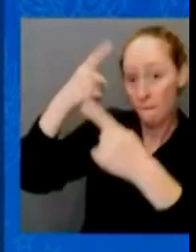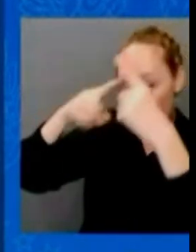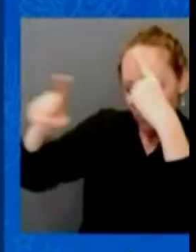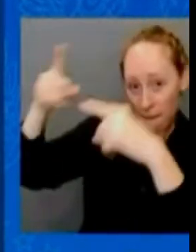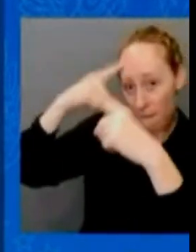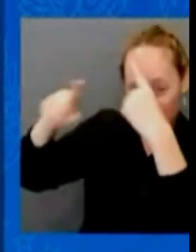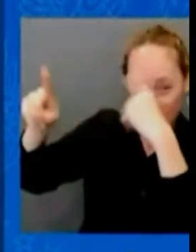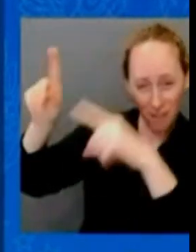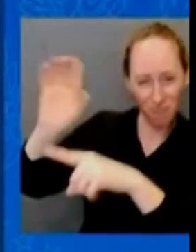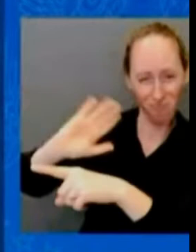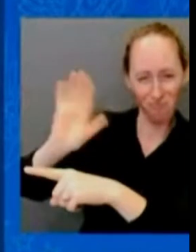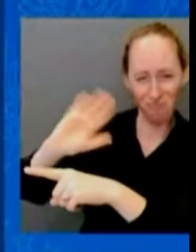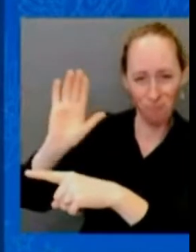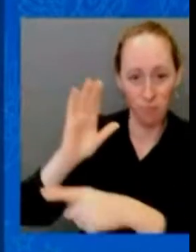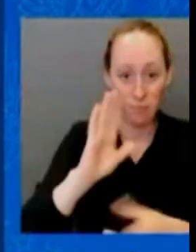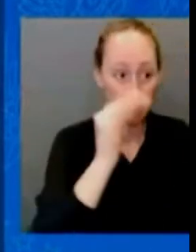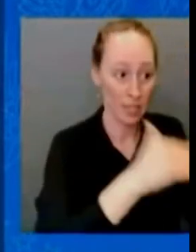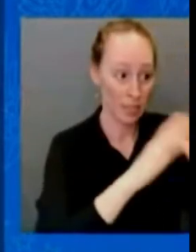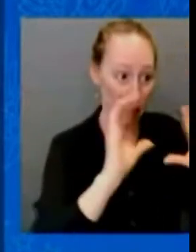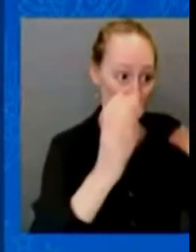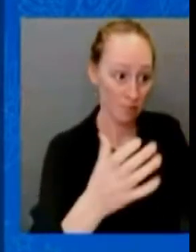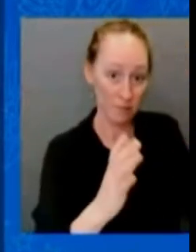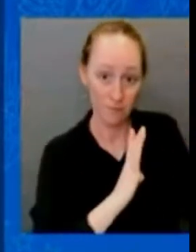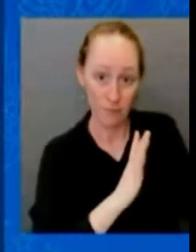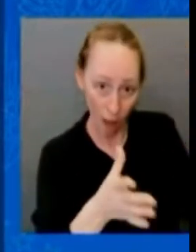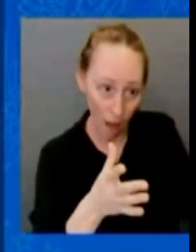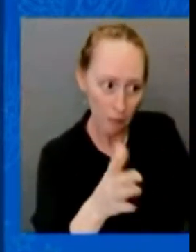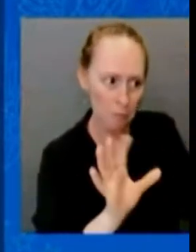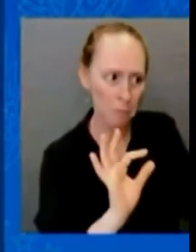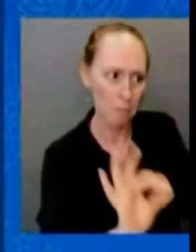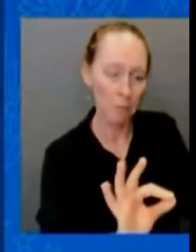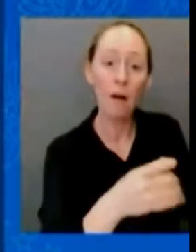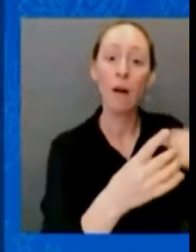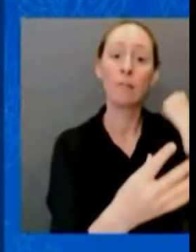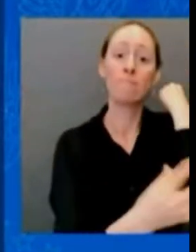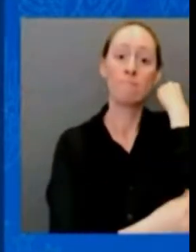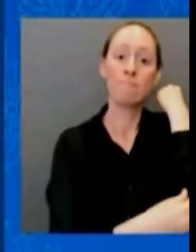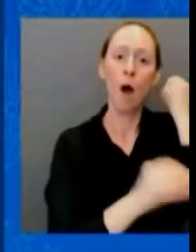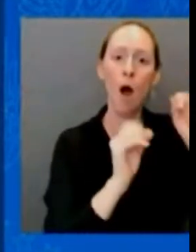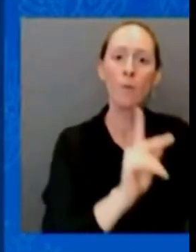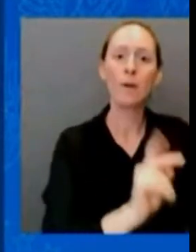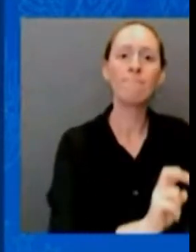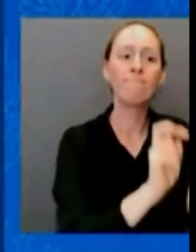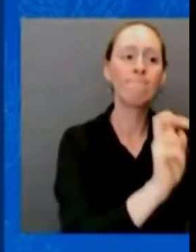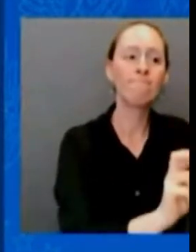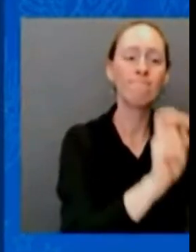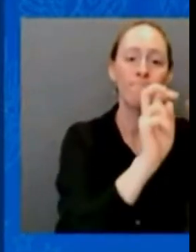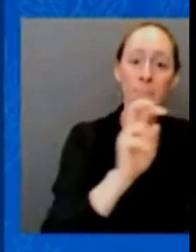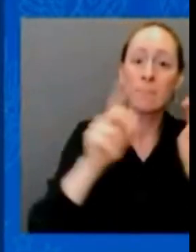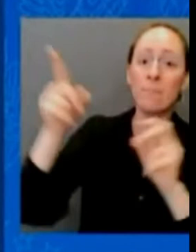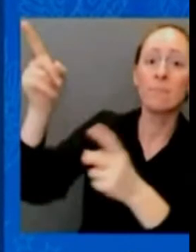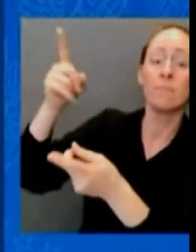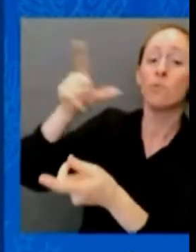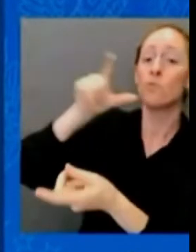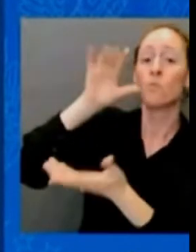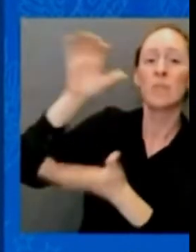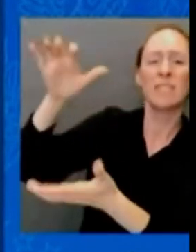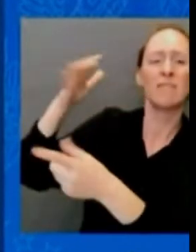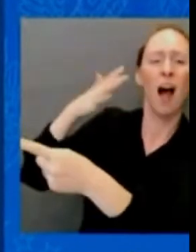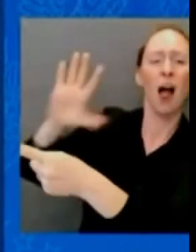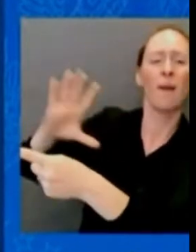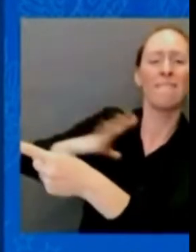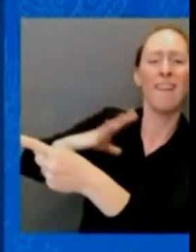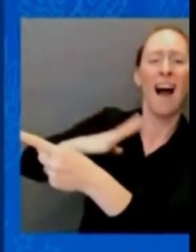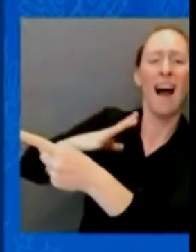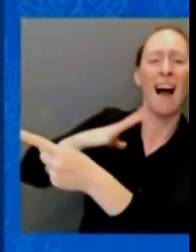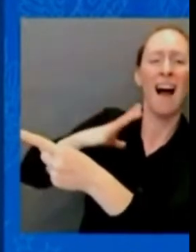very well. They don't get hurt at all. They do very well. It's a fundamental shift, and it's working compared to